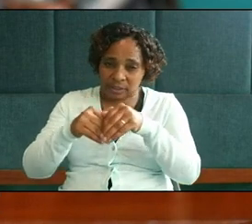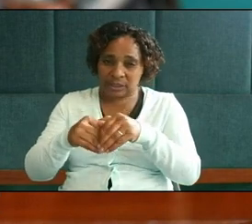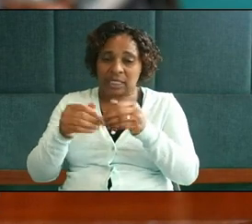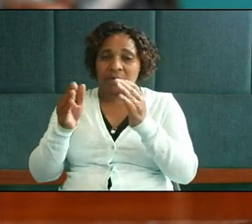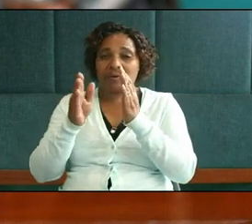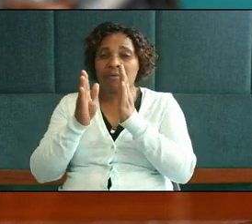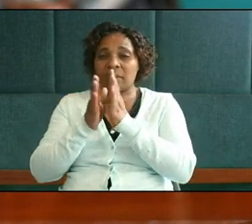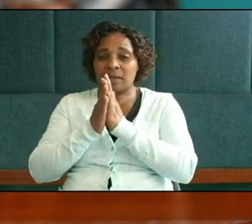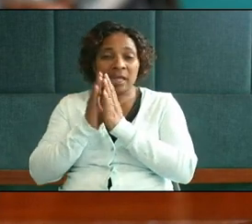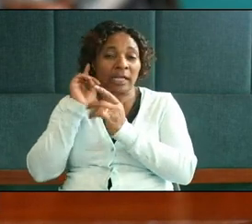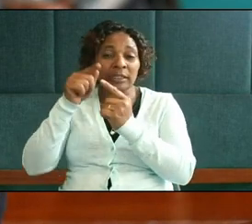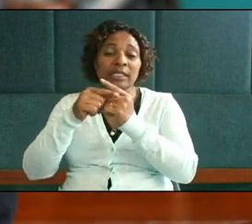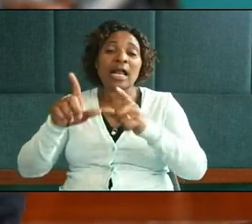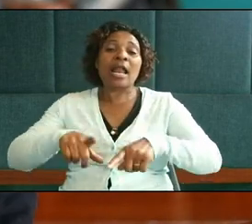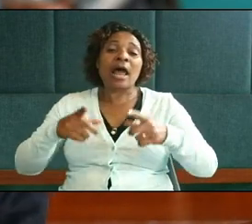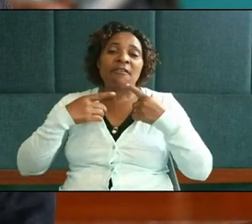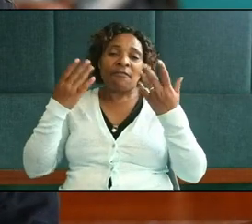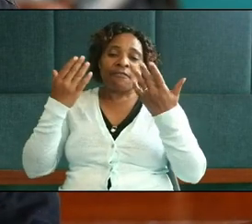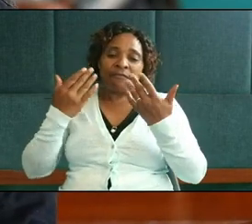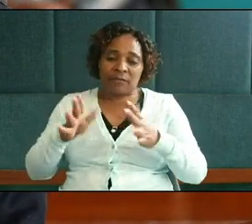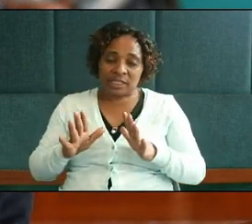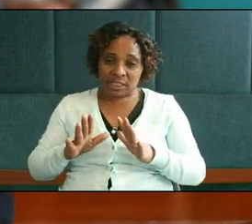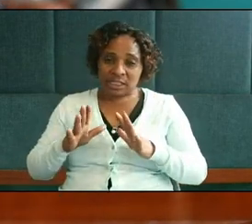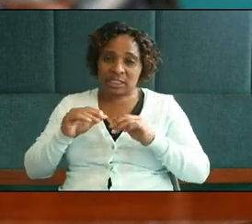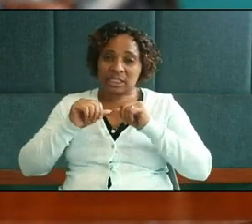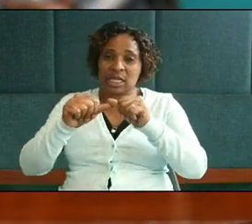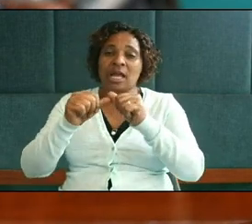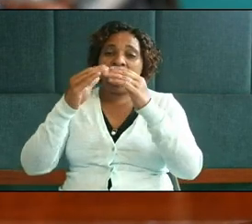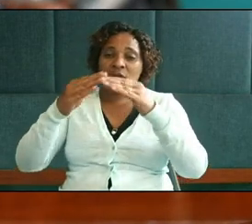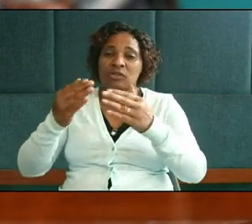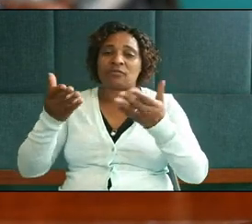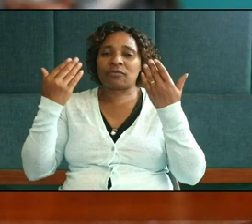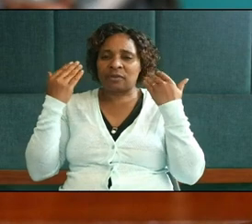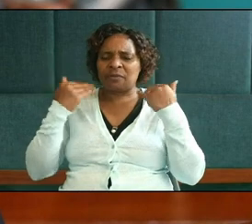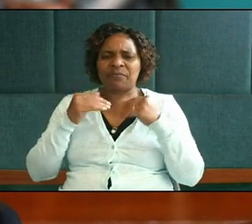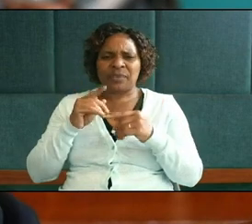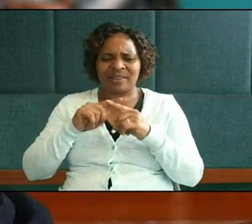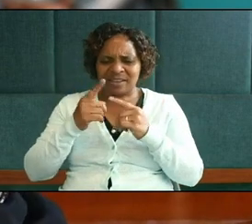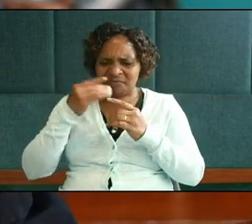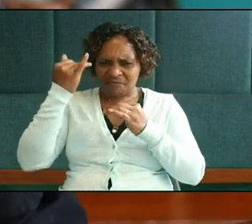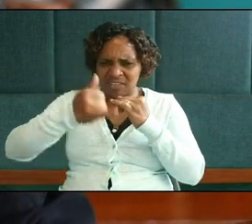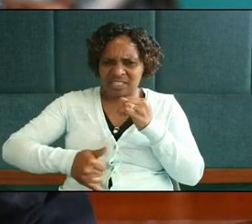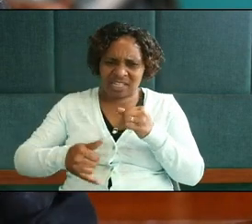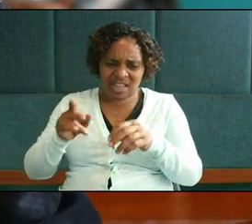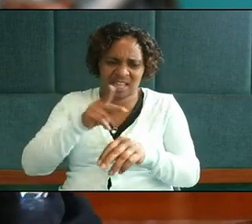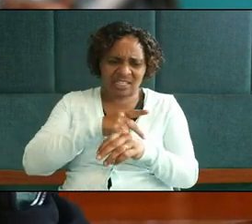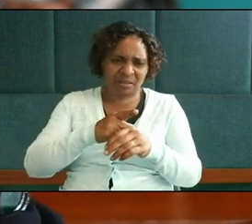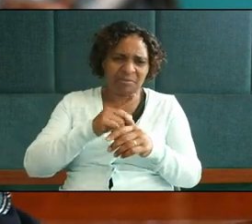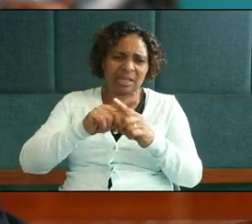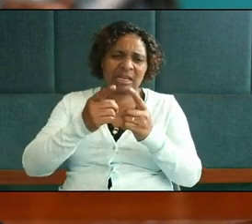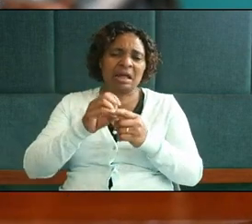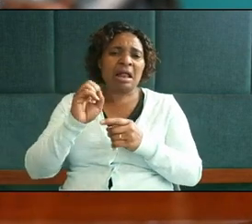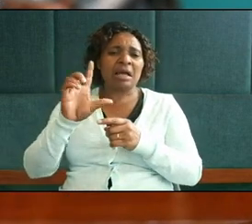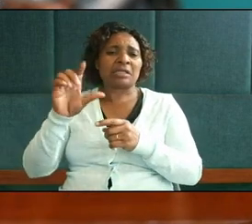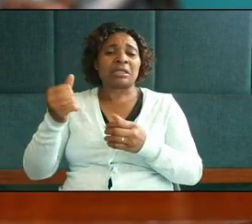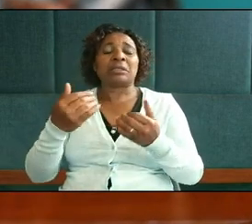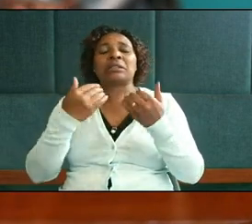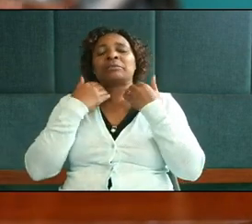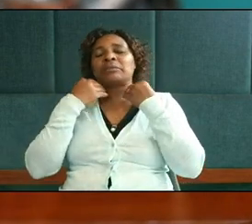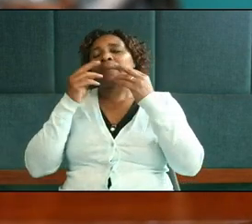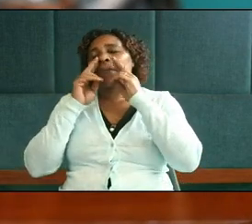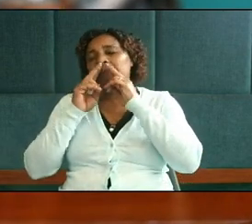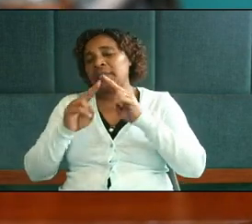life, and I will dwell in the house of the Lord forever." Finishing the psalm, Elijah fell asleep. He slept